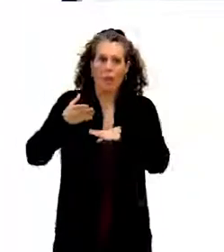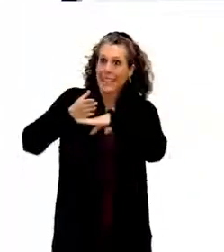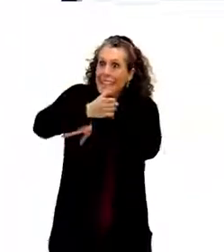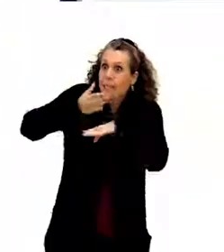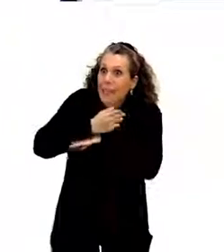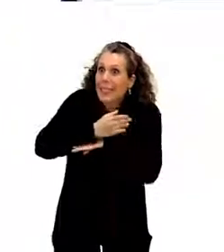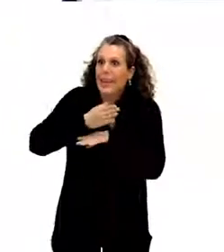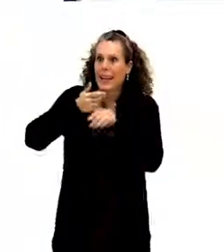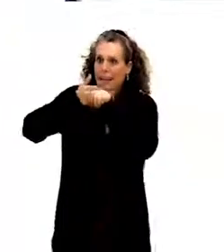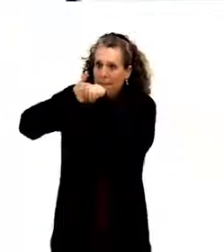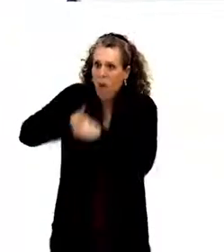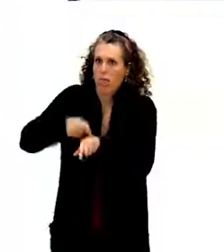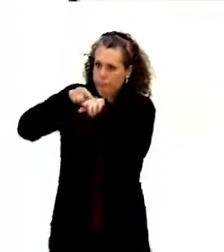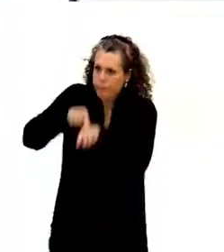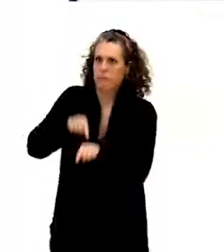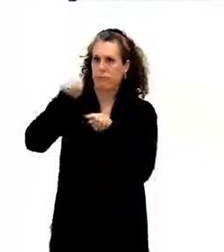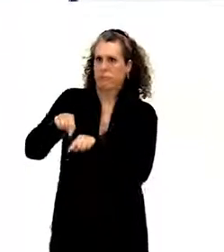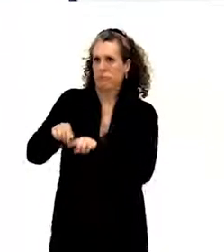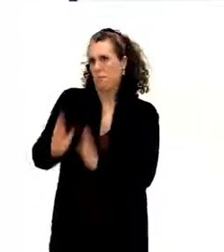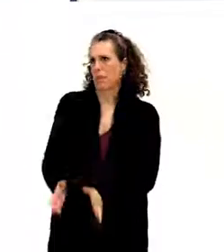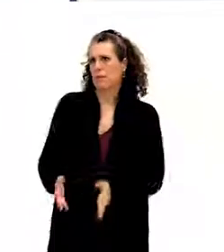accessibility compliance.